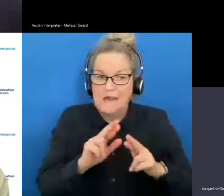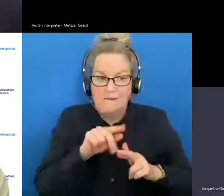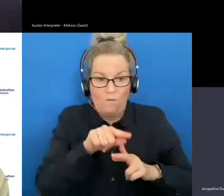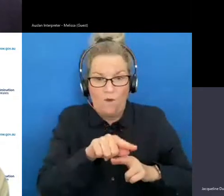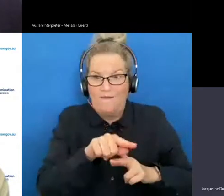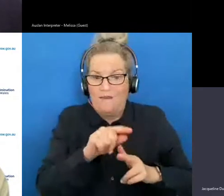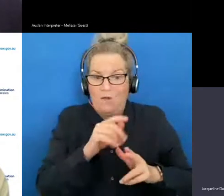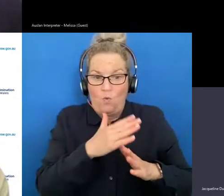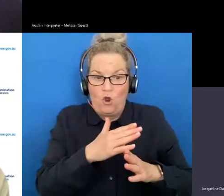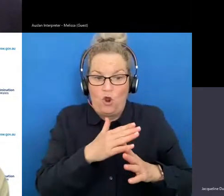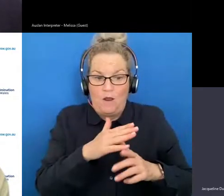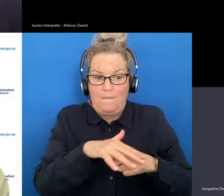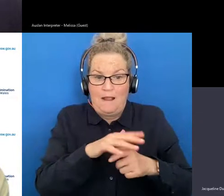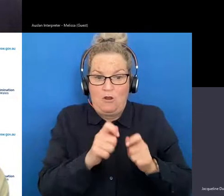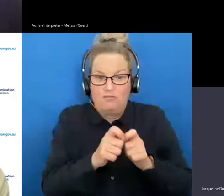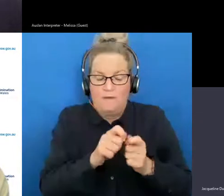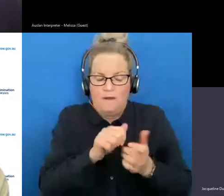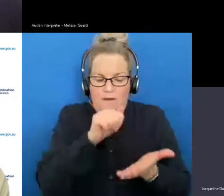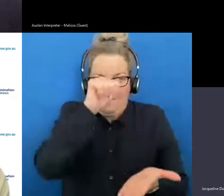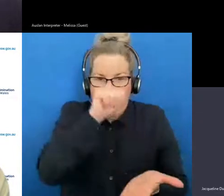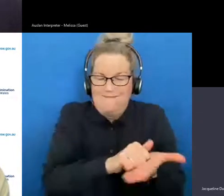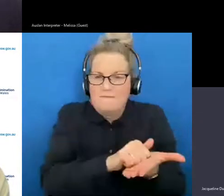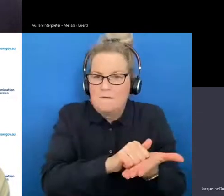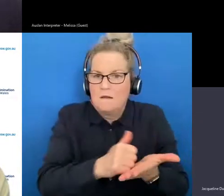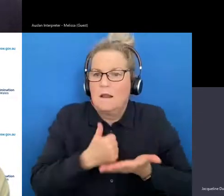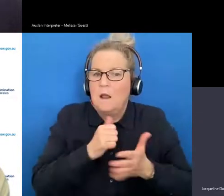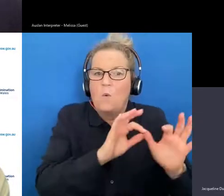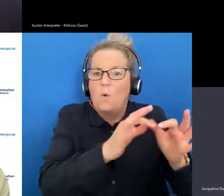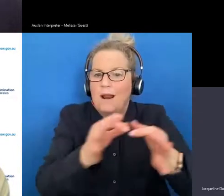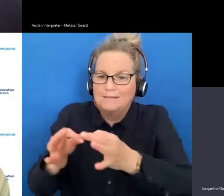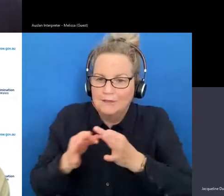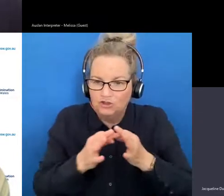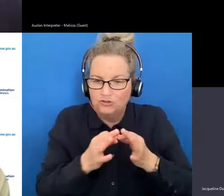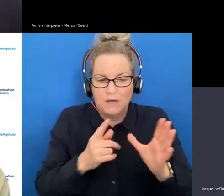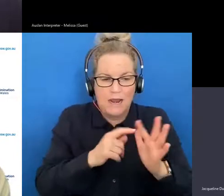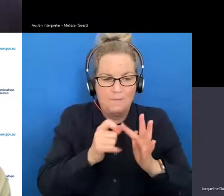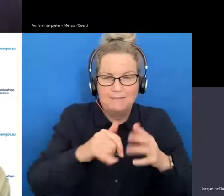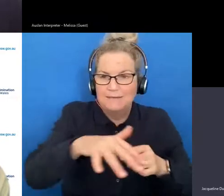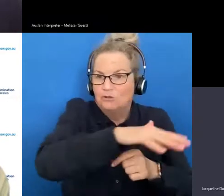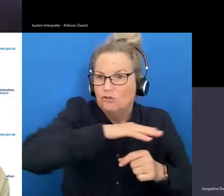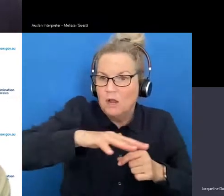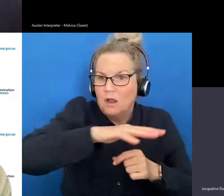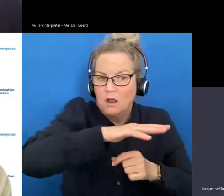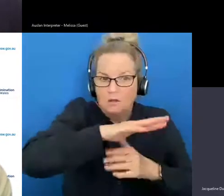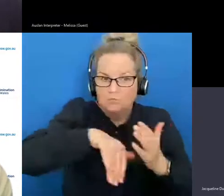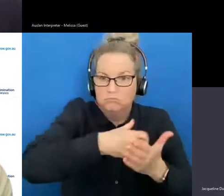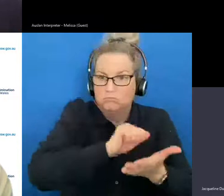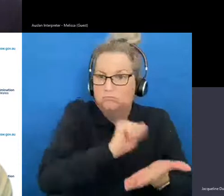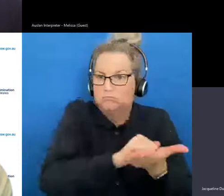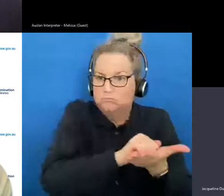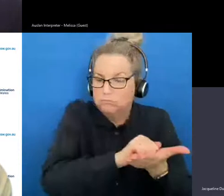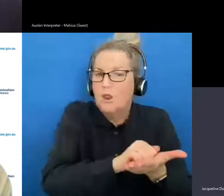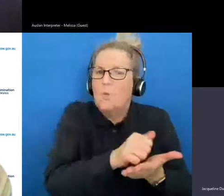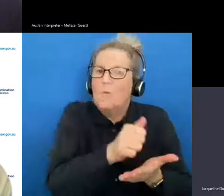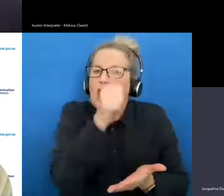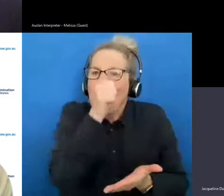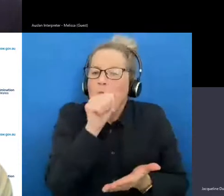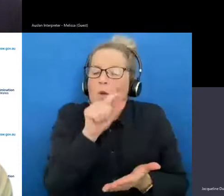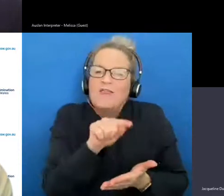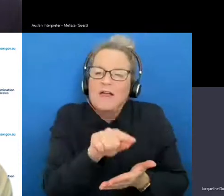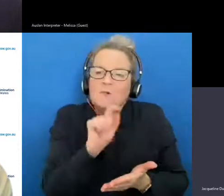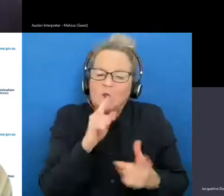right as our own organisations, as the public service, we know that that actually